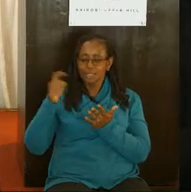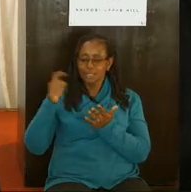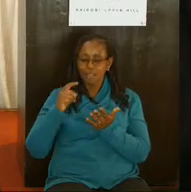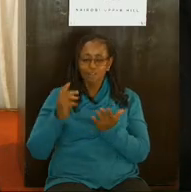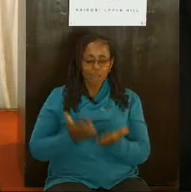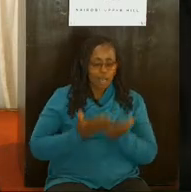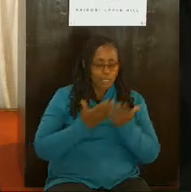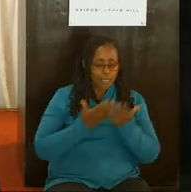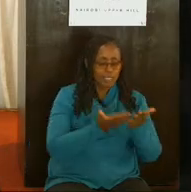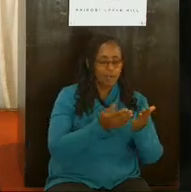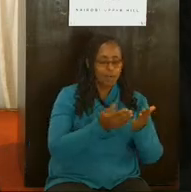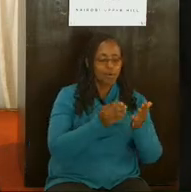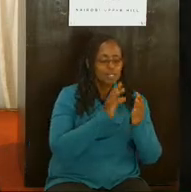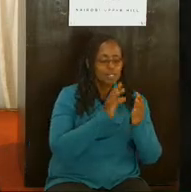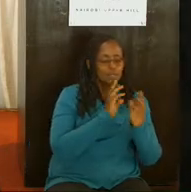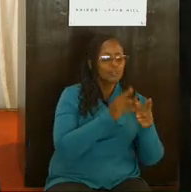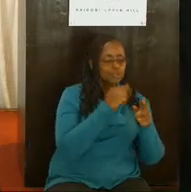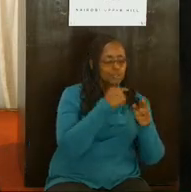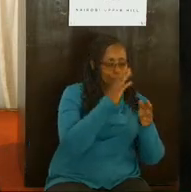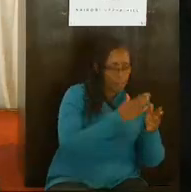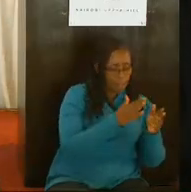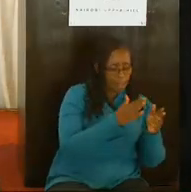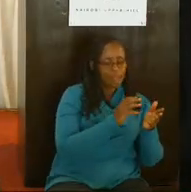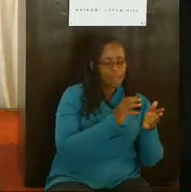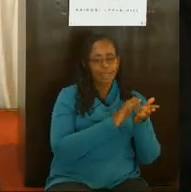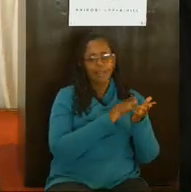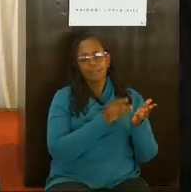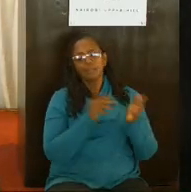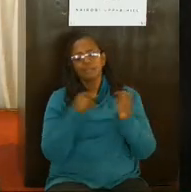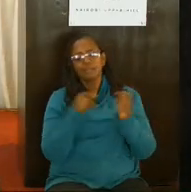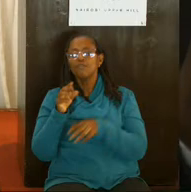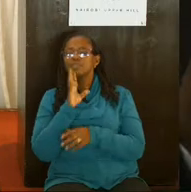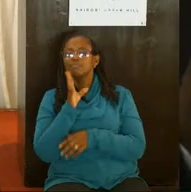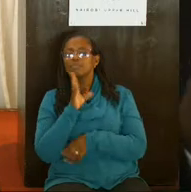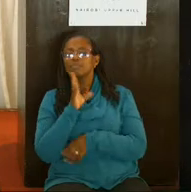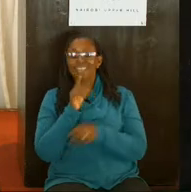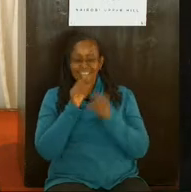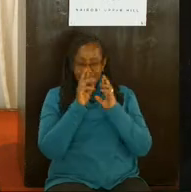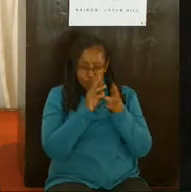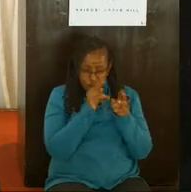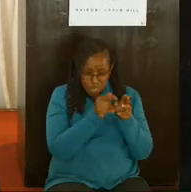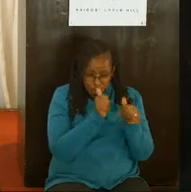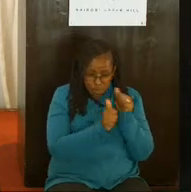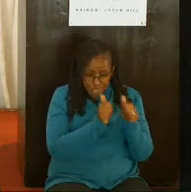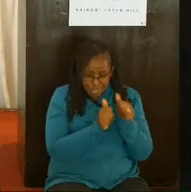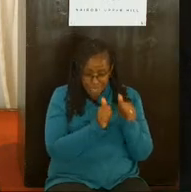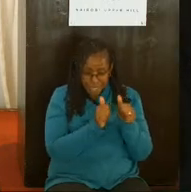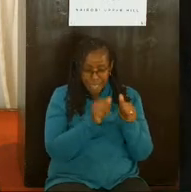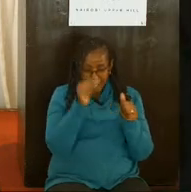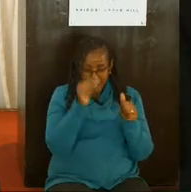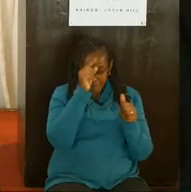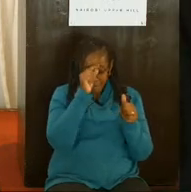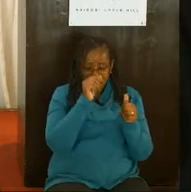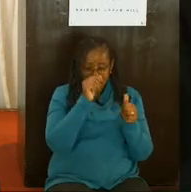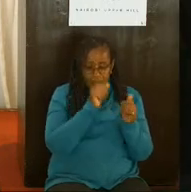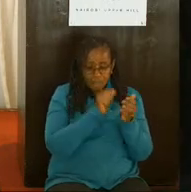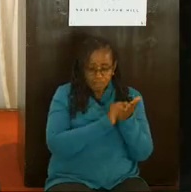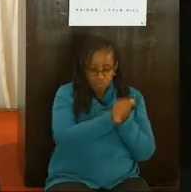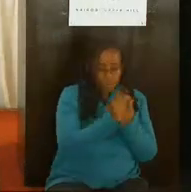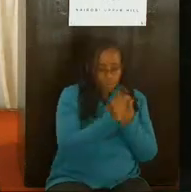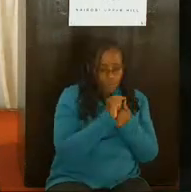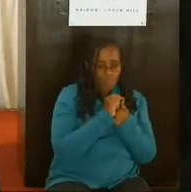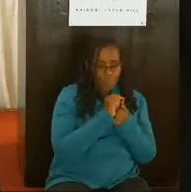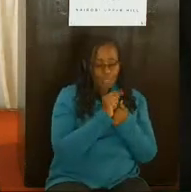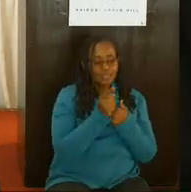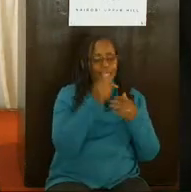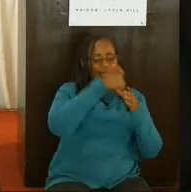and he makes us speak that report the tables in that report which is gazetted by the government printer actually